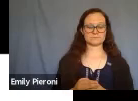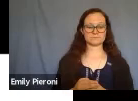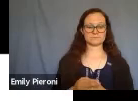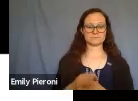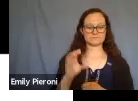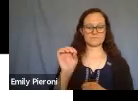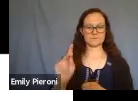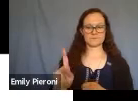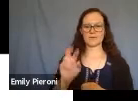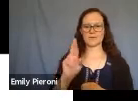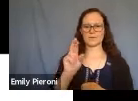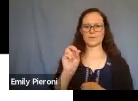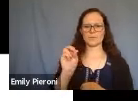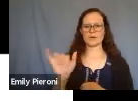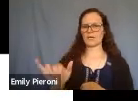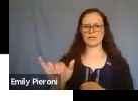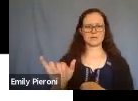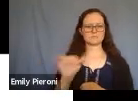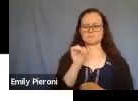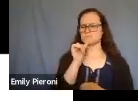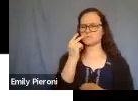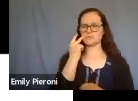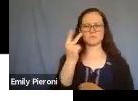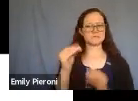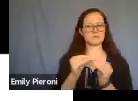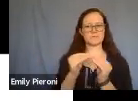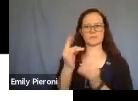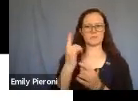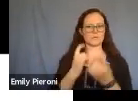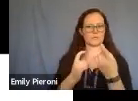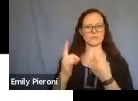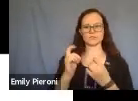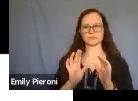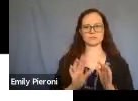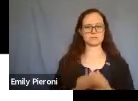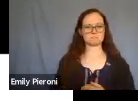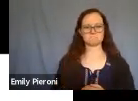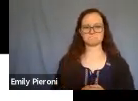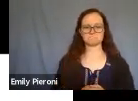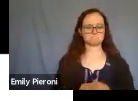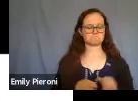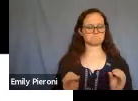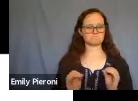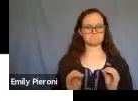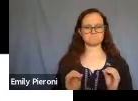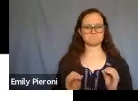Okay, Ray. It doesn't look like there's any other questions. Okay.